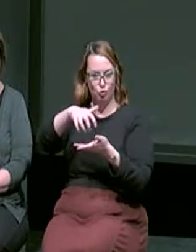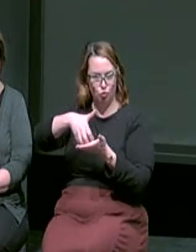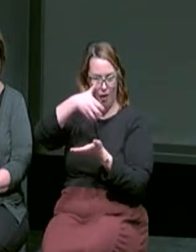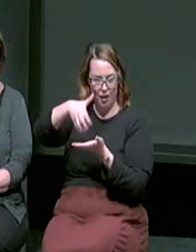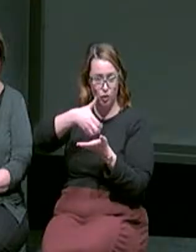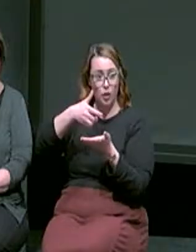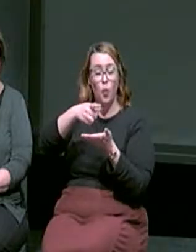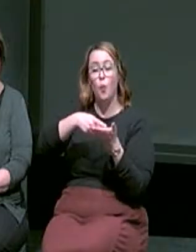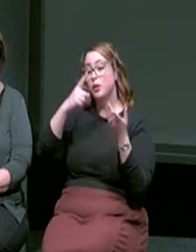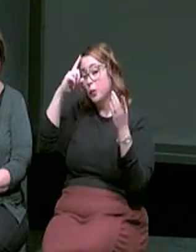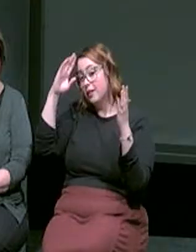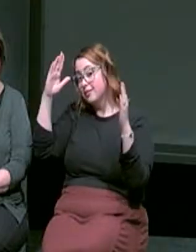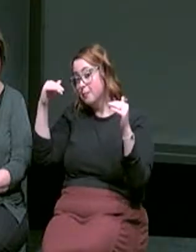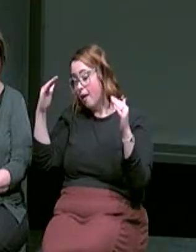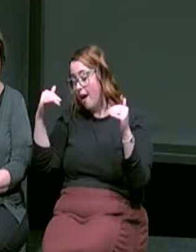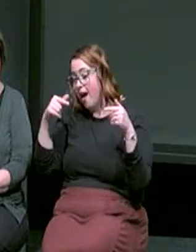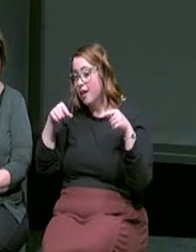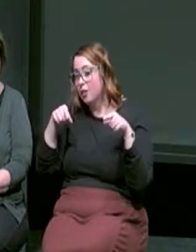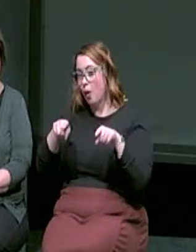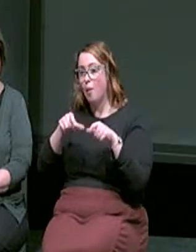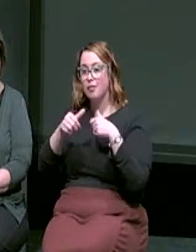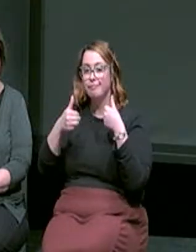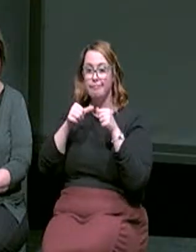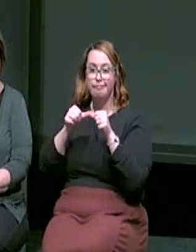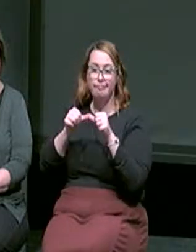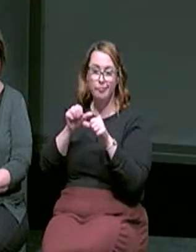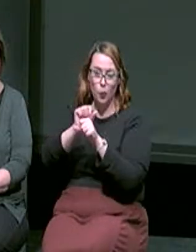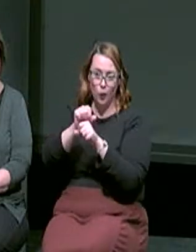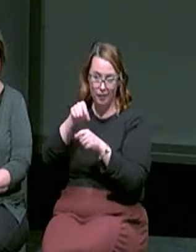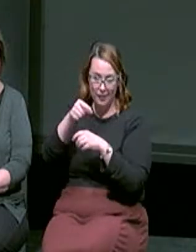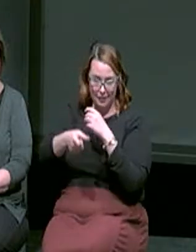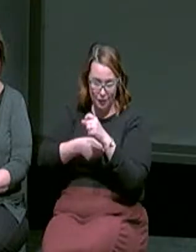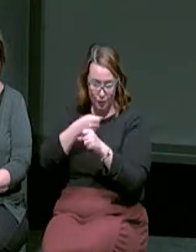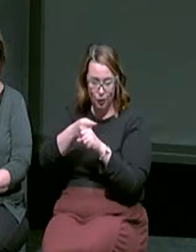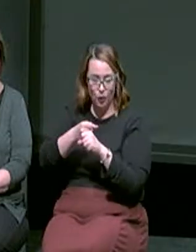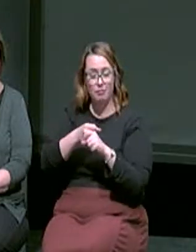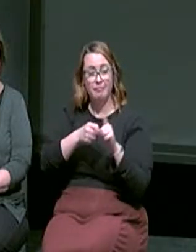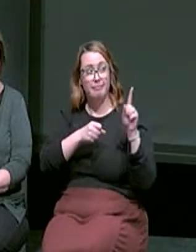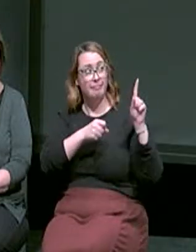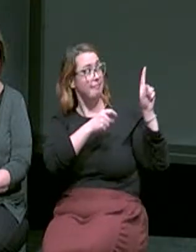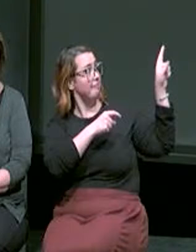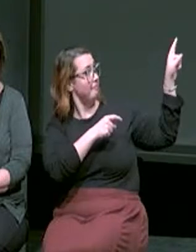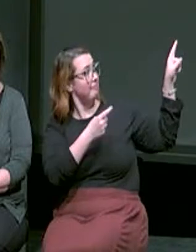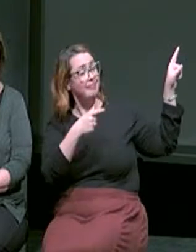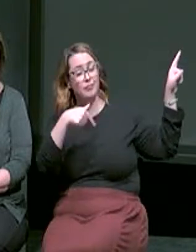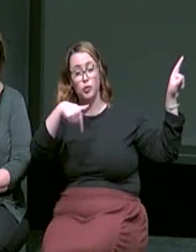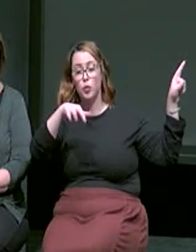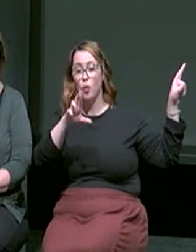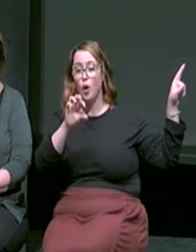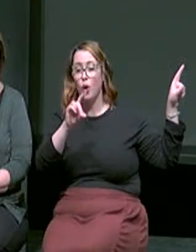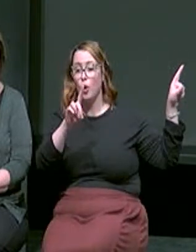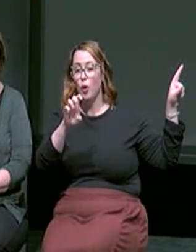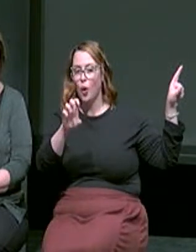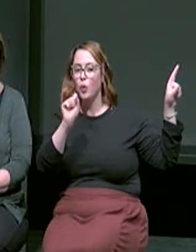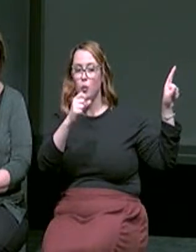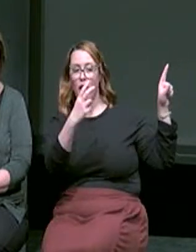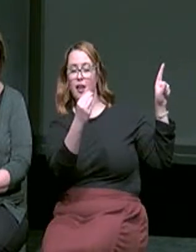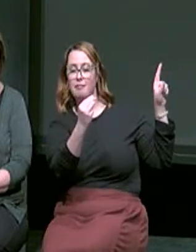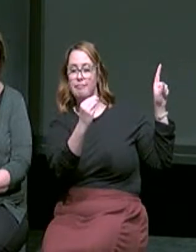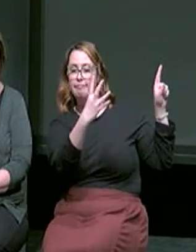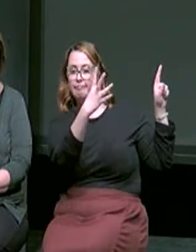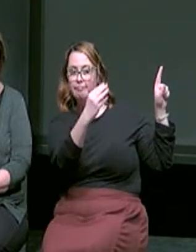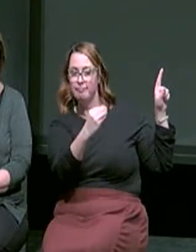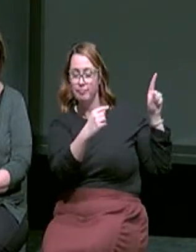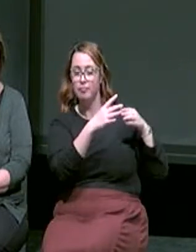to expect as the work continues this year. On the screen, you'll see a QR code that you can use to scan and go directly to the